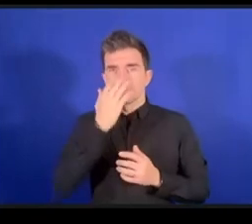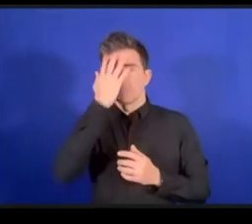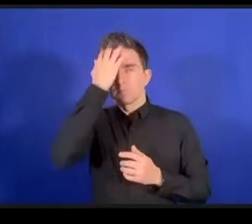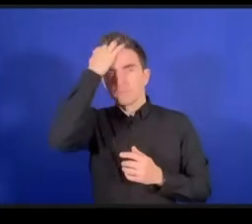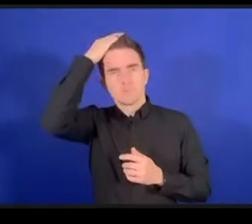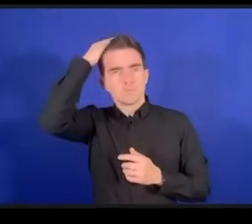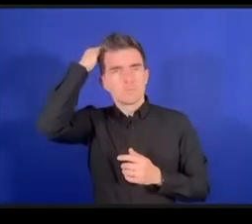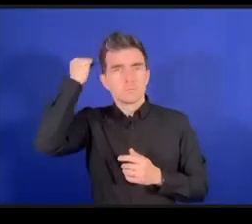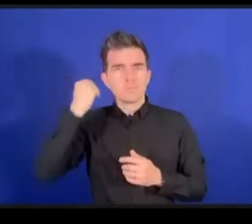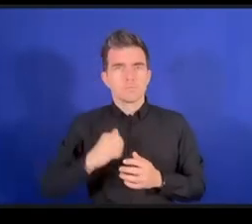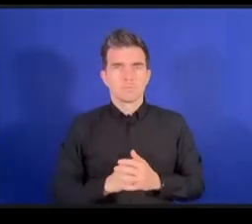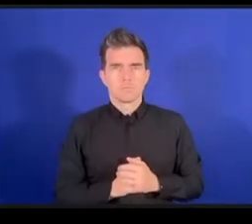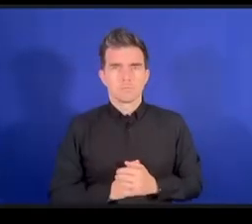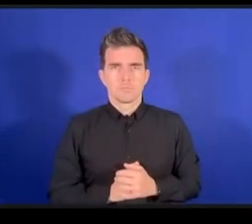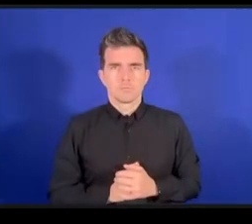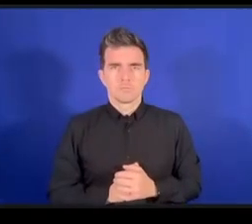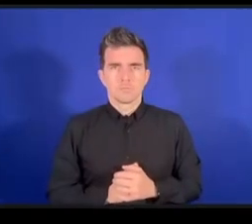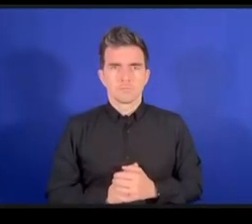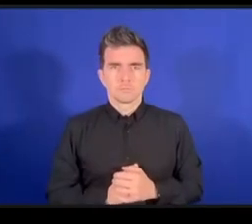But again,